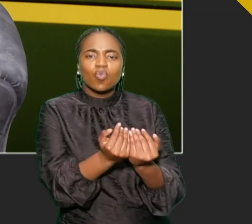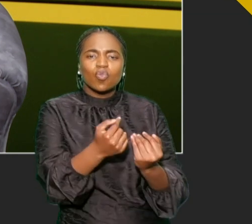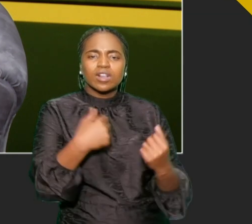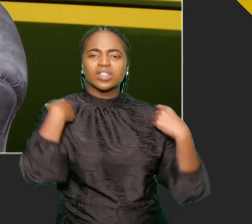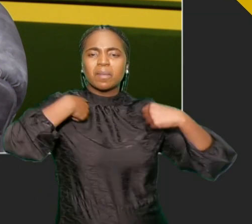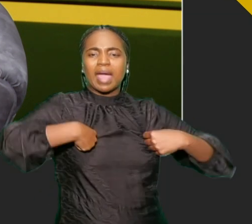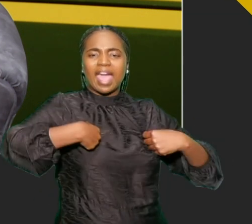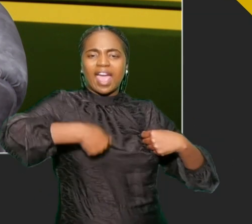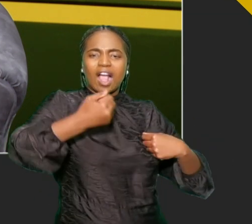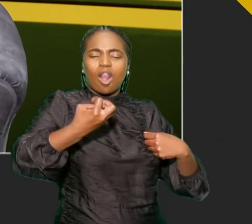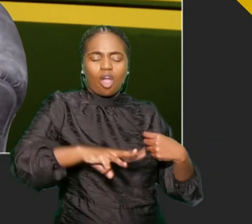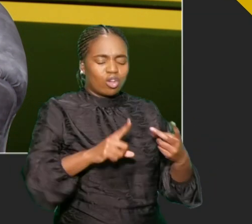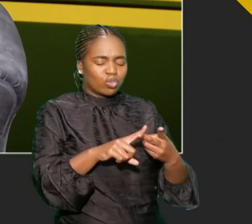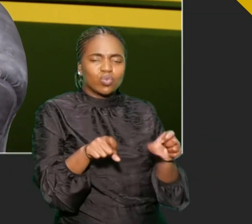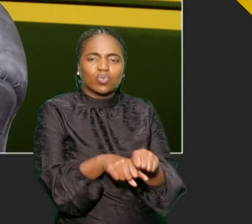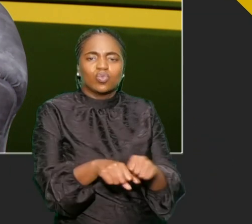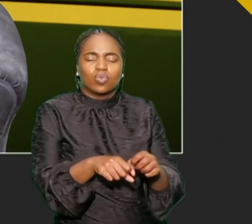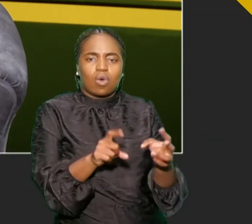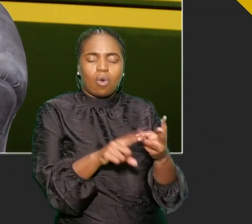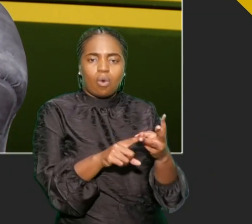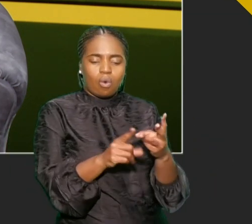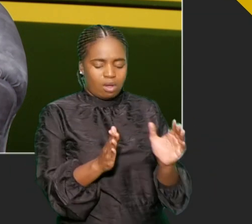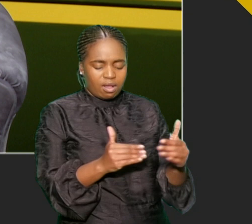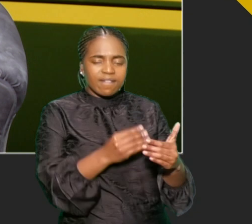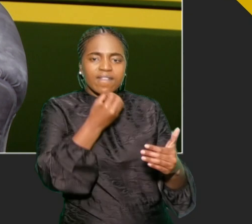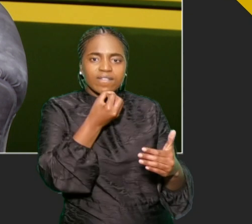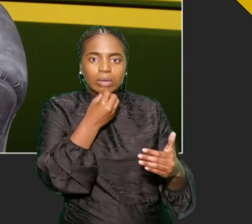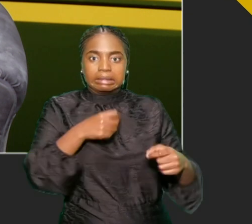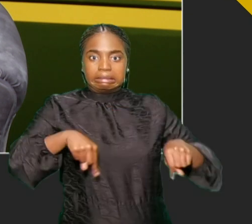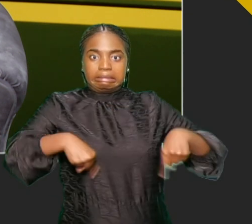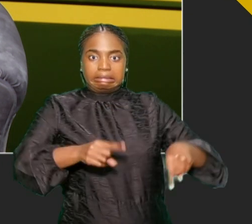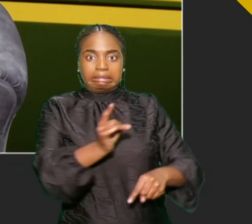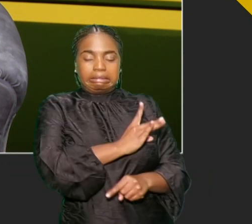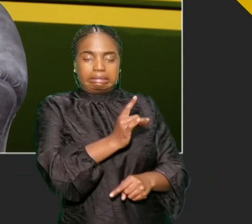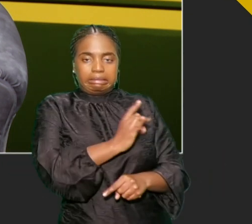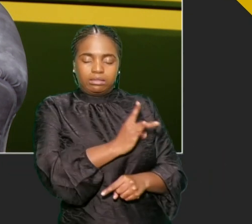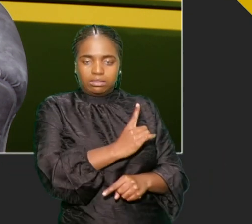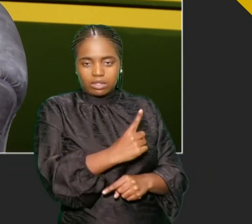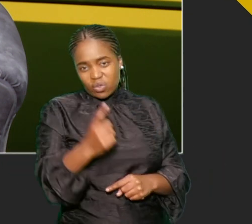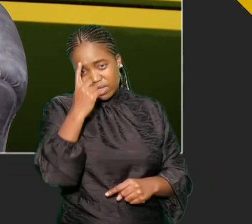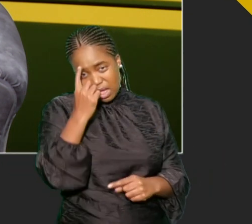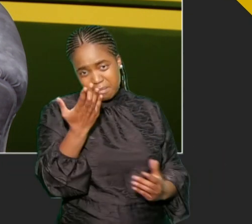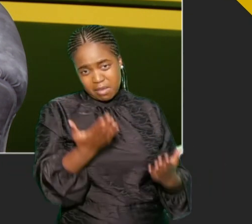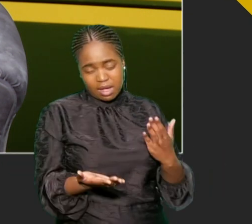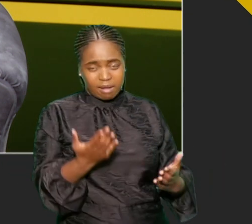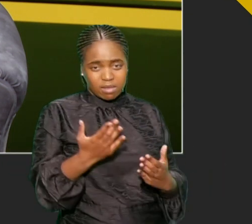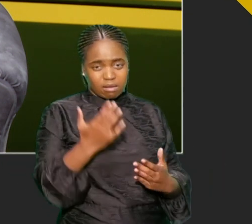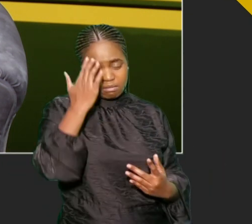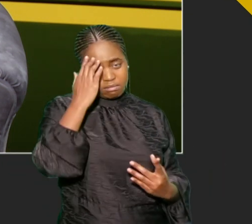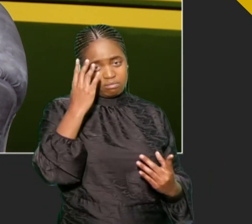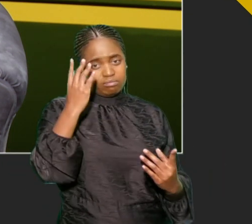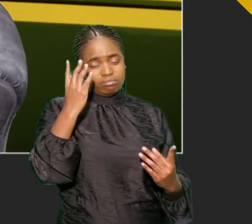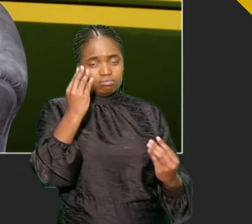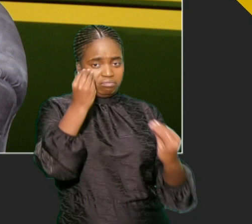bag, or a shoe is missing, fear was the first thing we dealt with. Do you think ngaleyo ndlela we were wired well to deal with